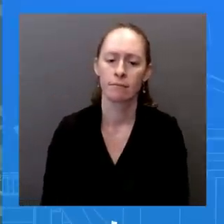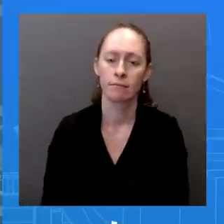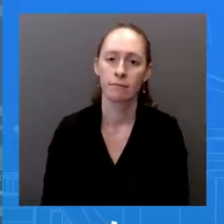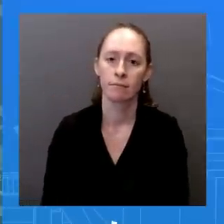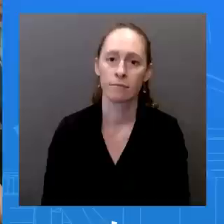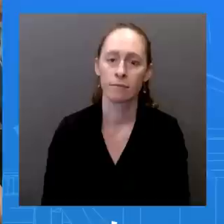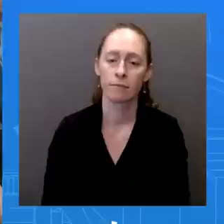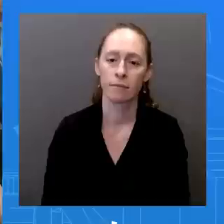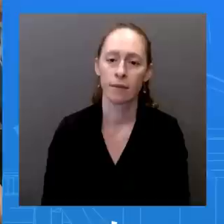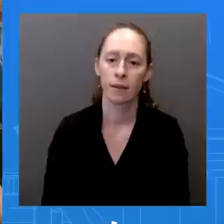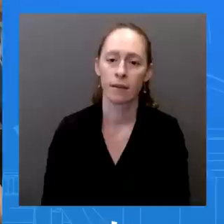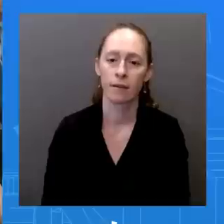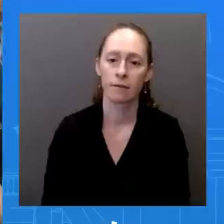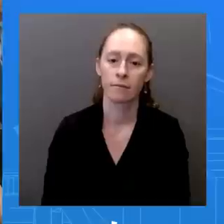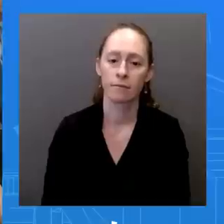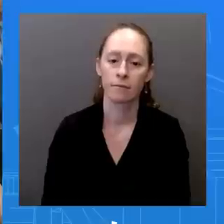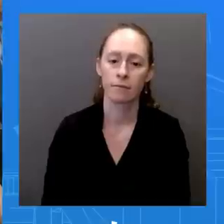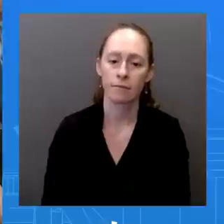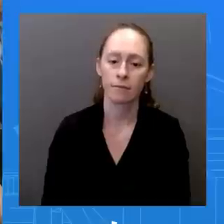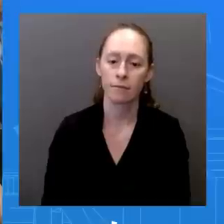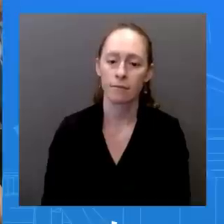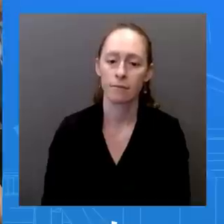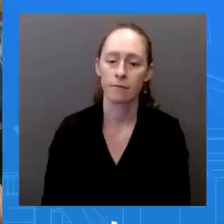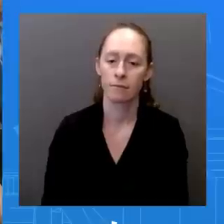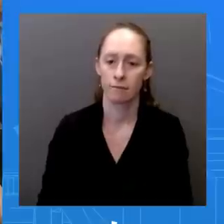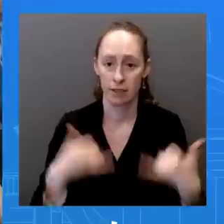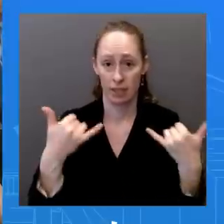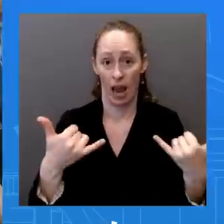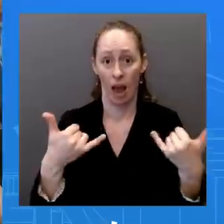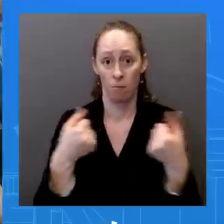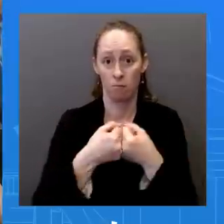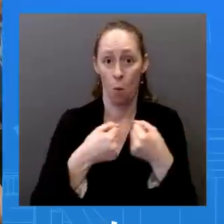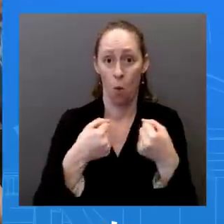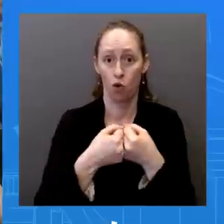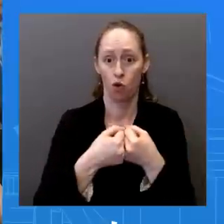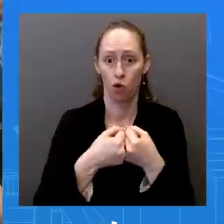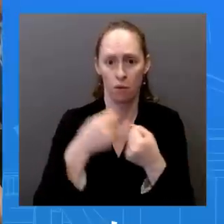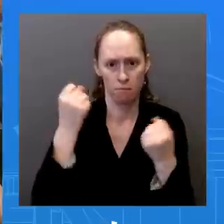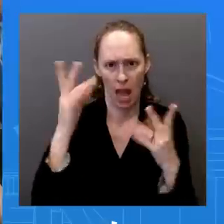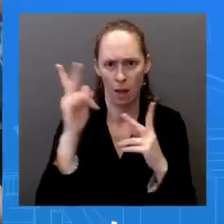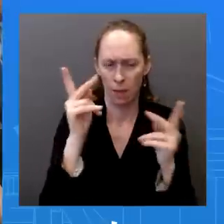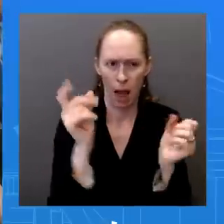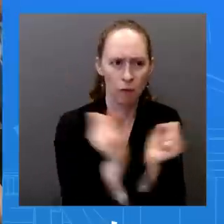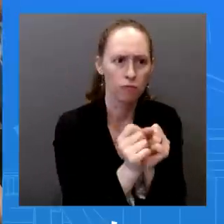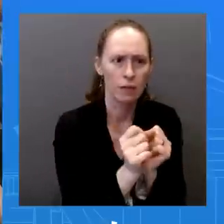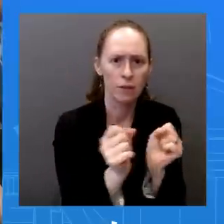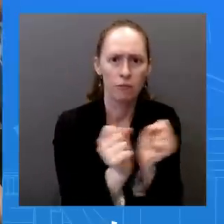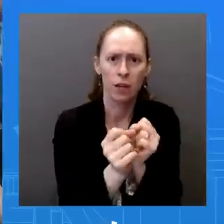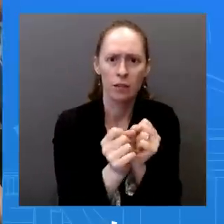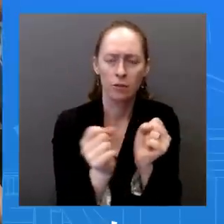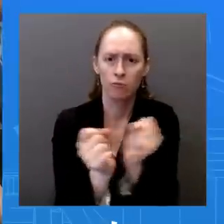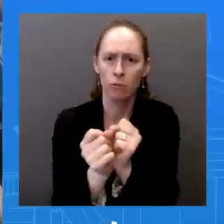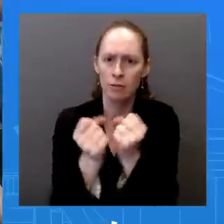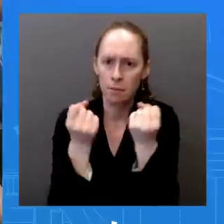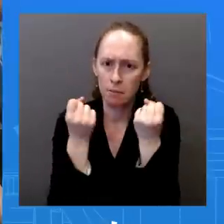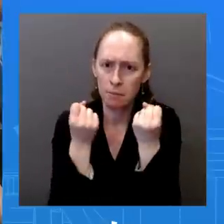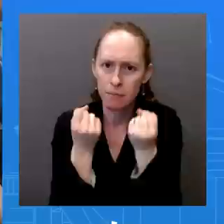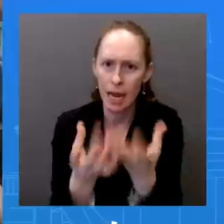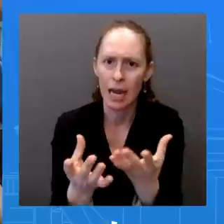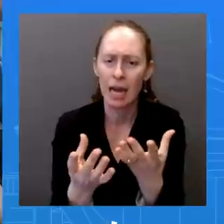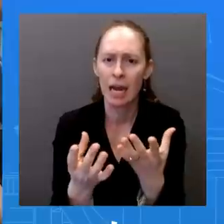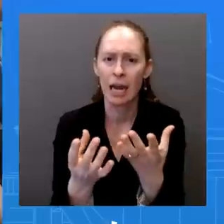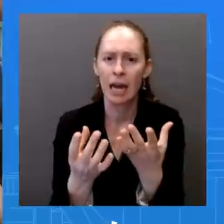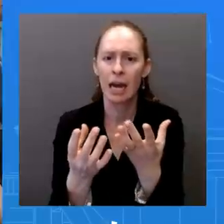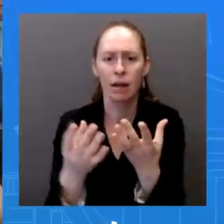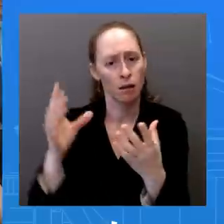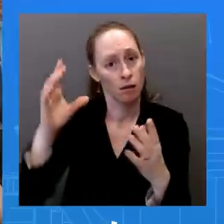of arrests that we are seeing, the president campaigned on addressing the root causes of migration. He's been in office now for almost 2 years. We are seeing